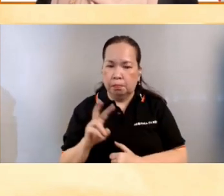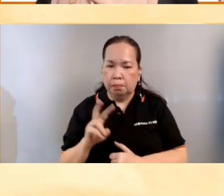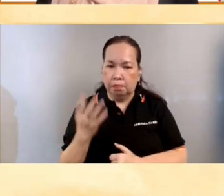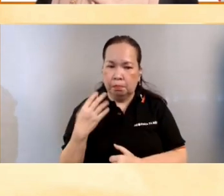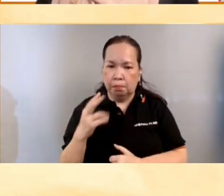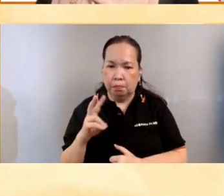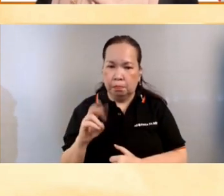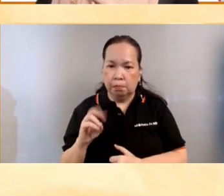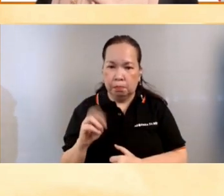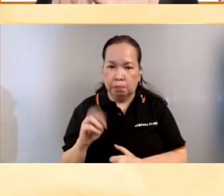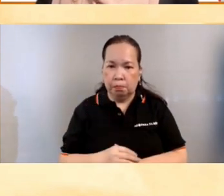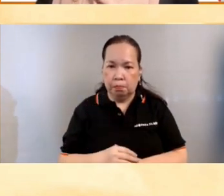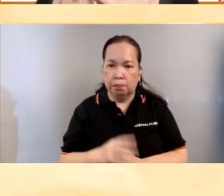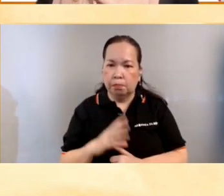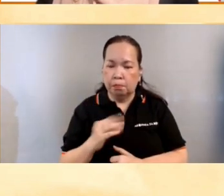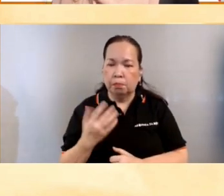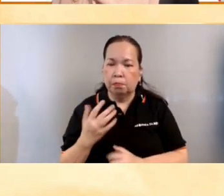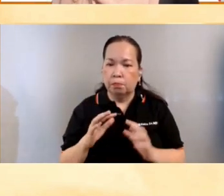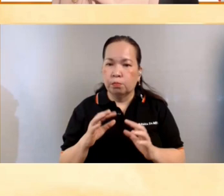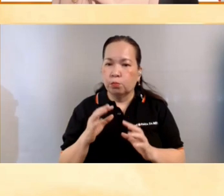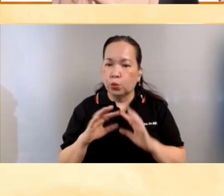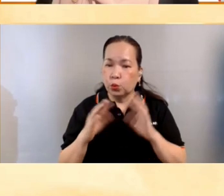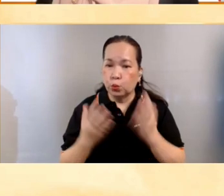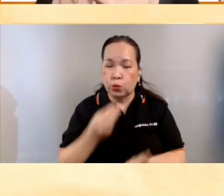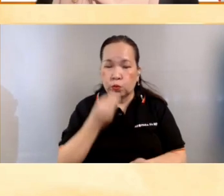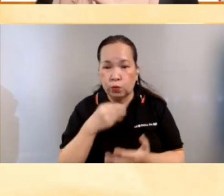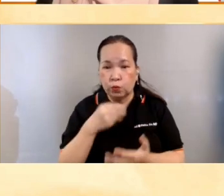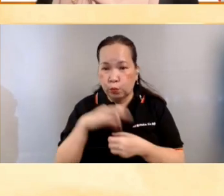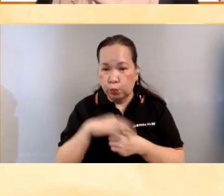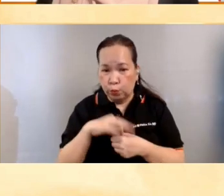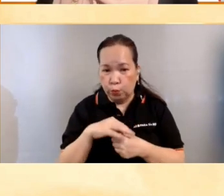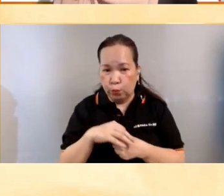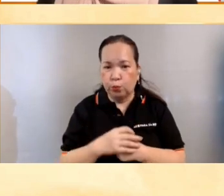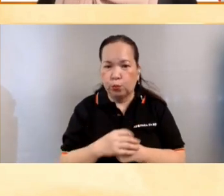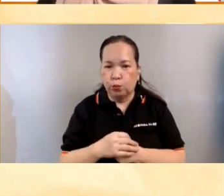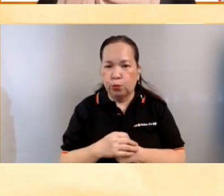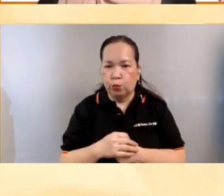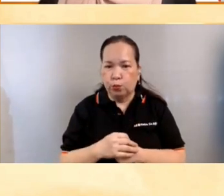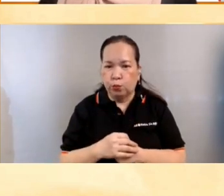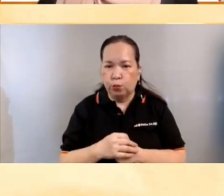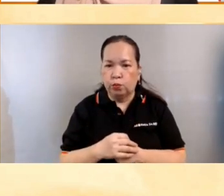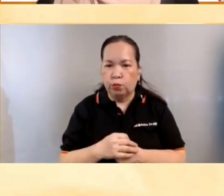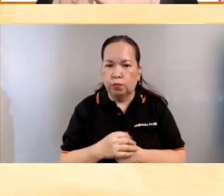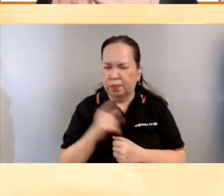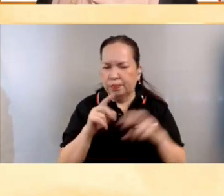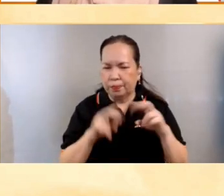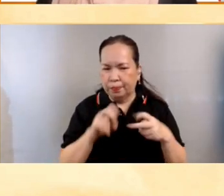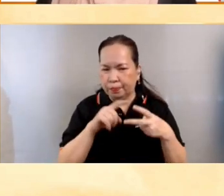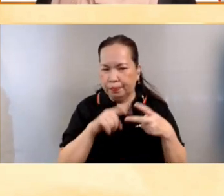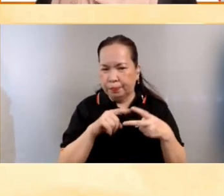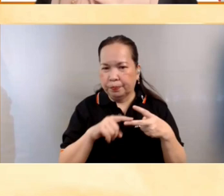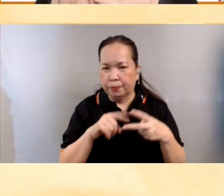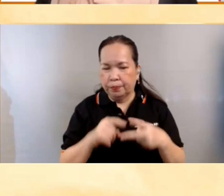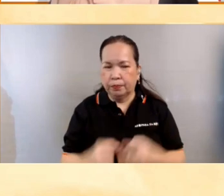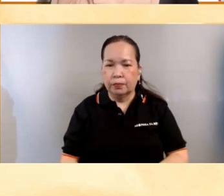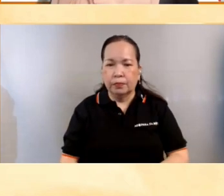2020, and from the World Food Program, a self-reliant and resilient Bangsamoro, The Road to Improve Food Security and Nutrition in the